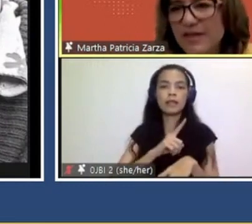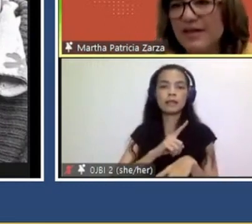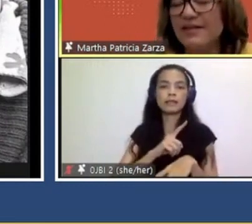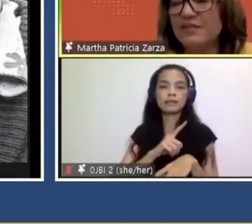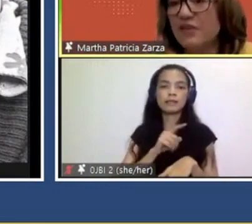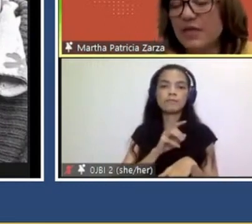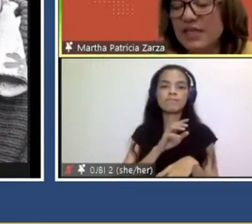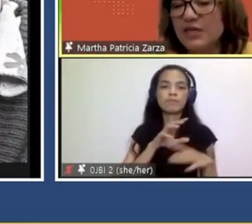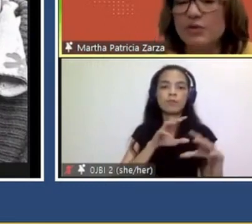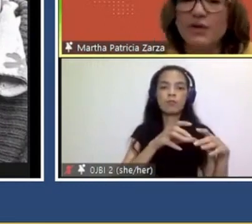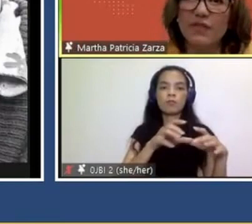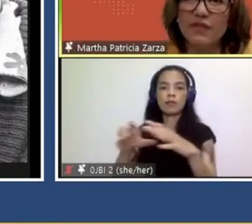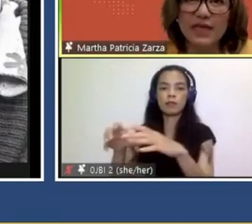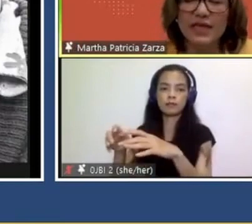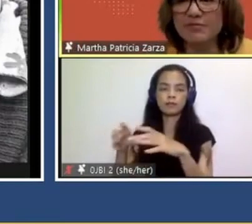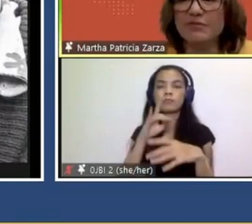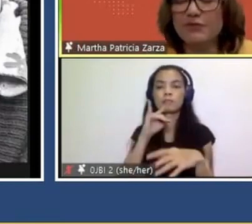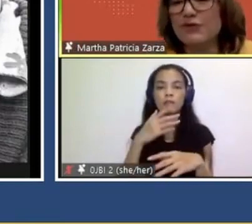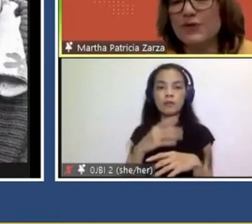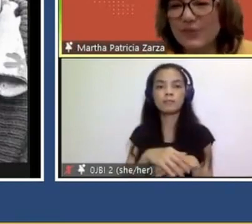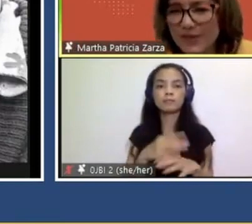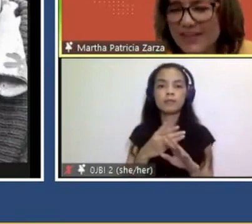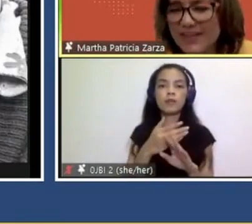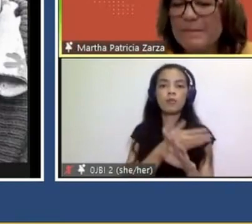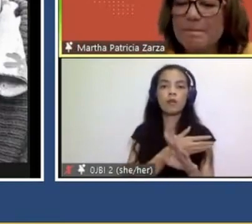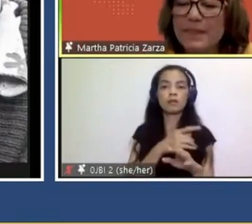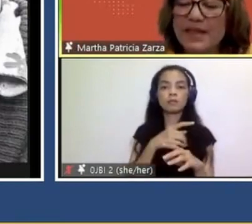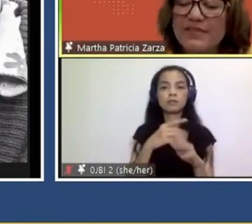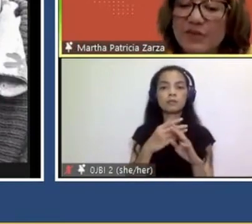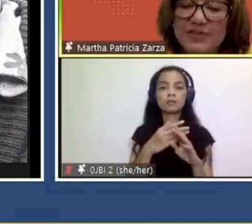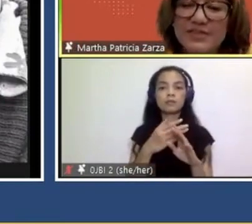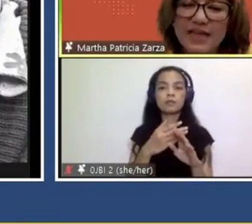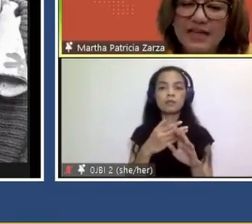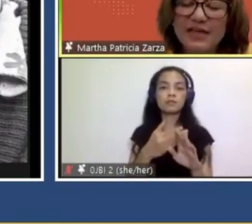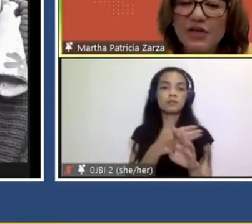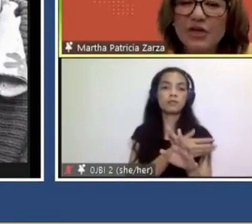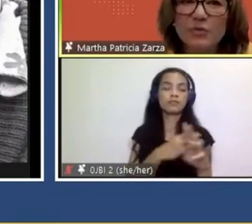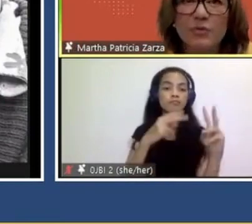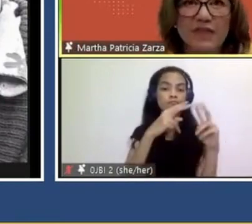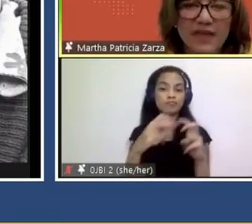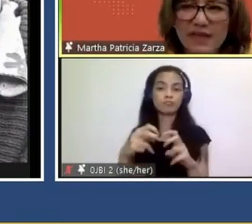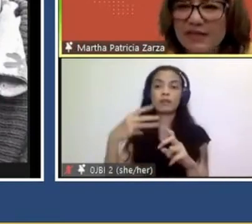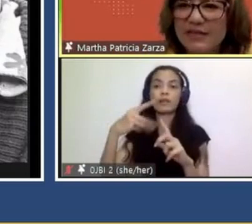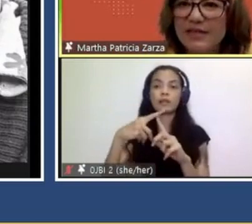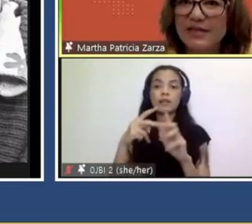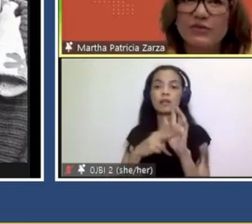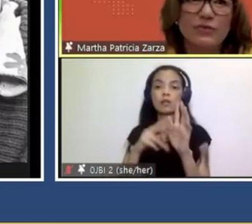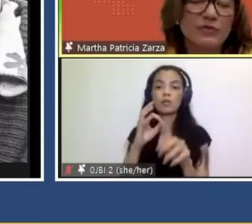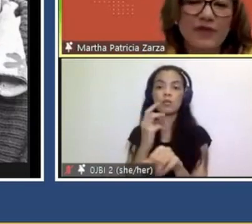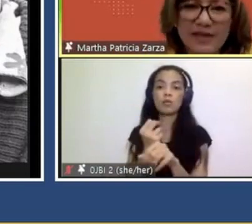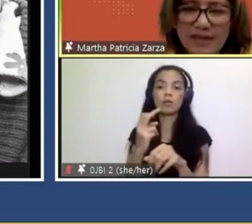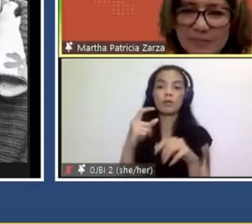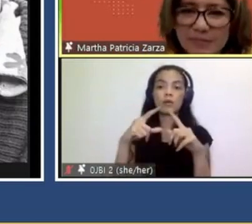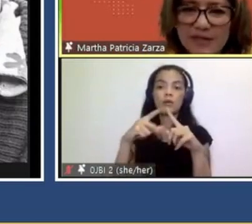appearance. At the very beginning, we were thinking, before doing all the ethnographic study, we were thinking